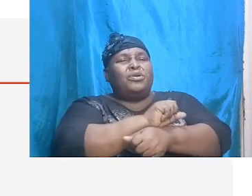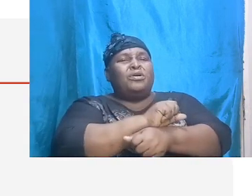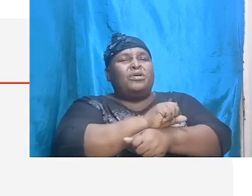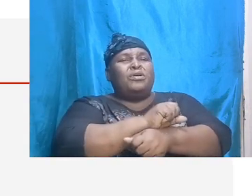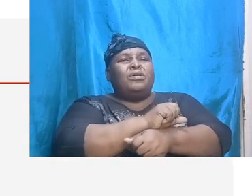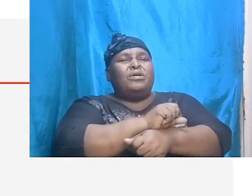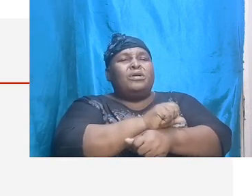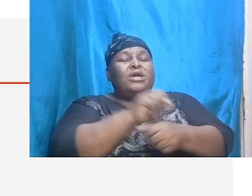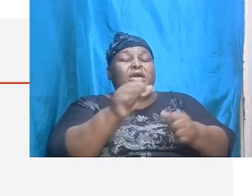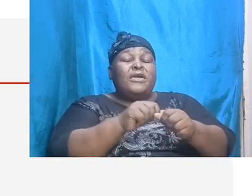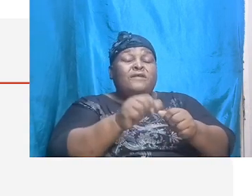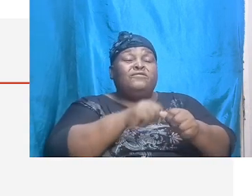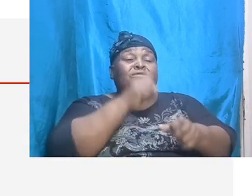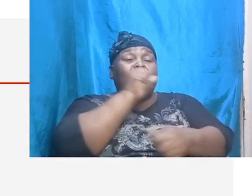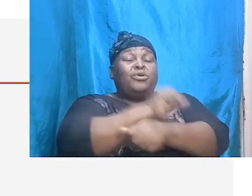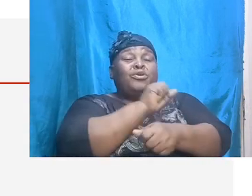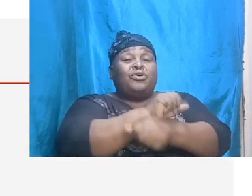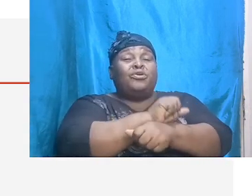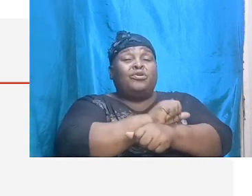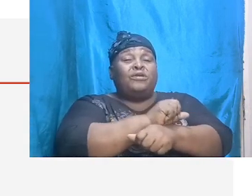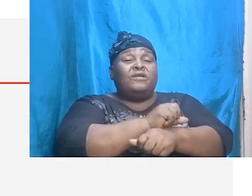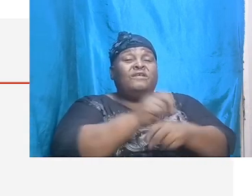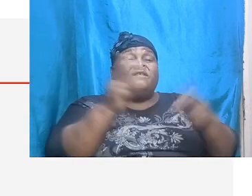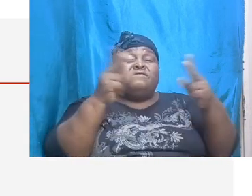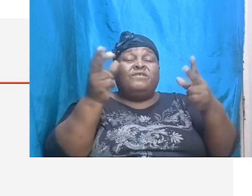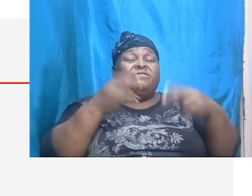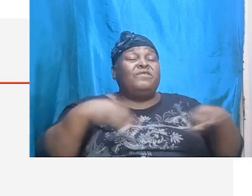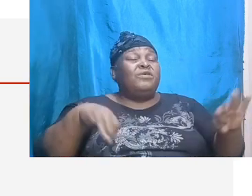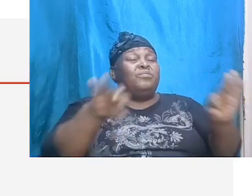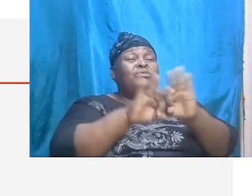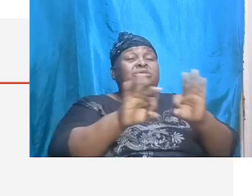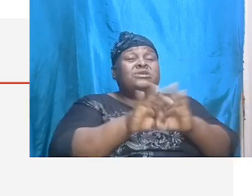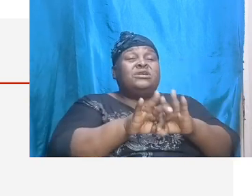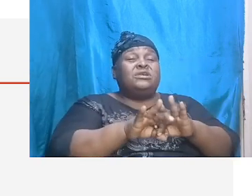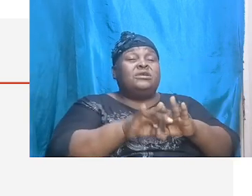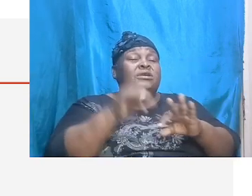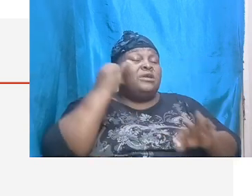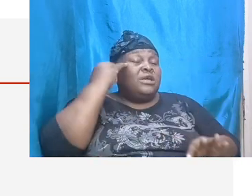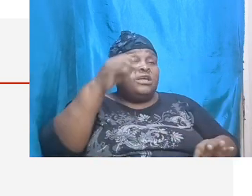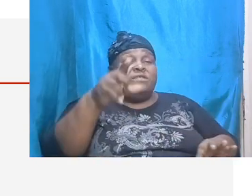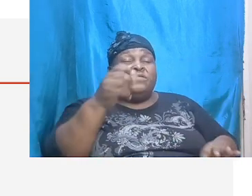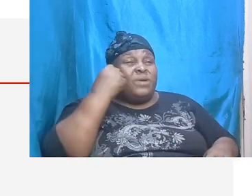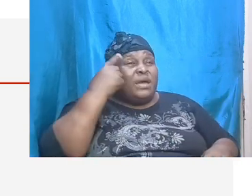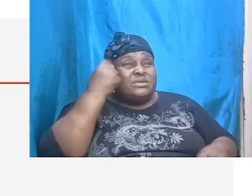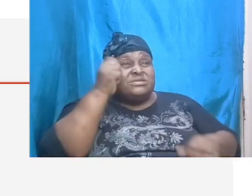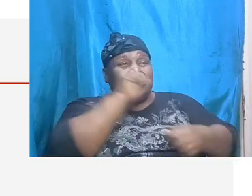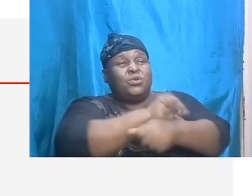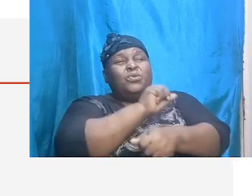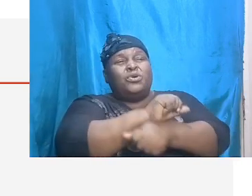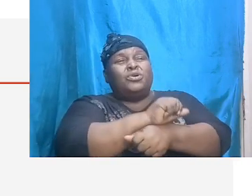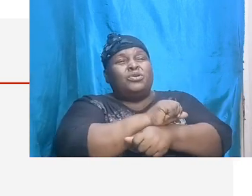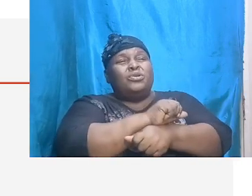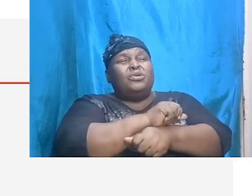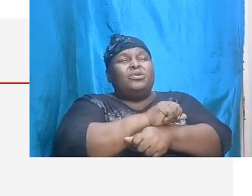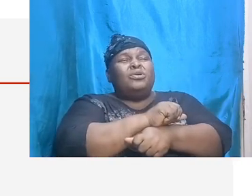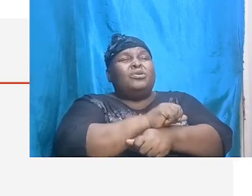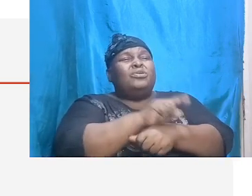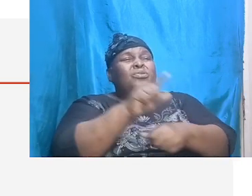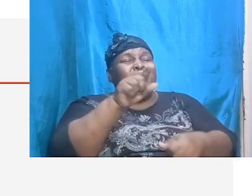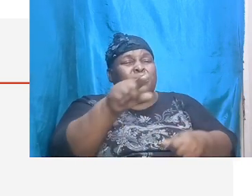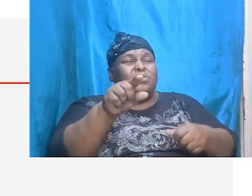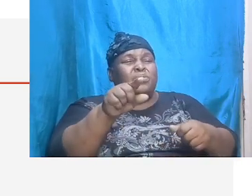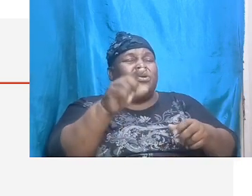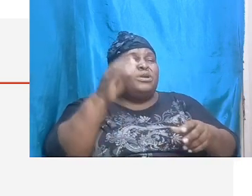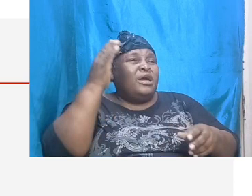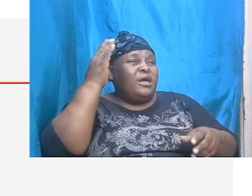single task that was there was very important. And if you understand your role, then you're going to have a common mind toward